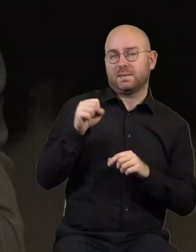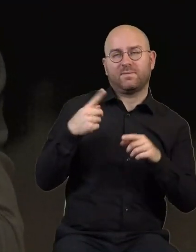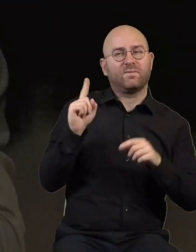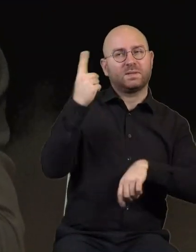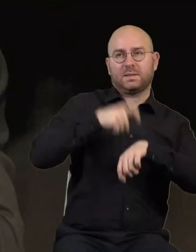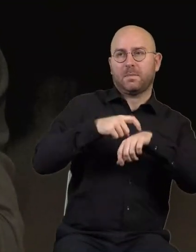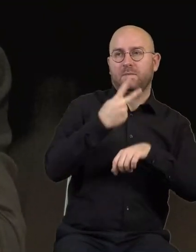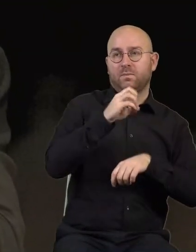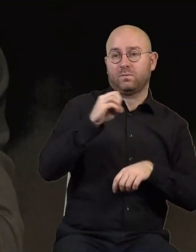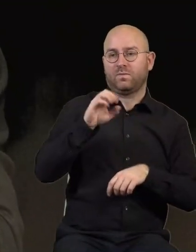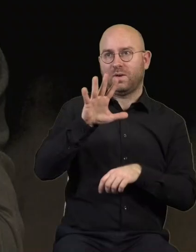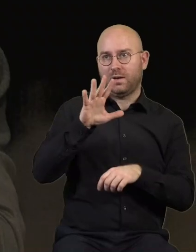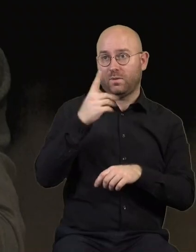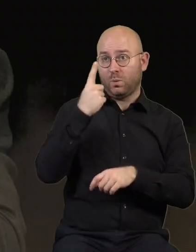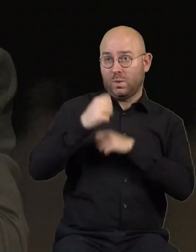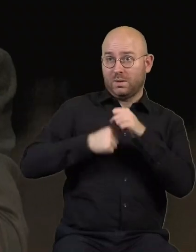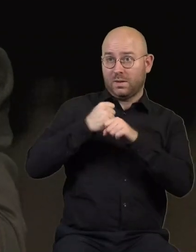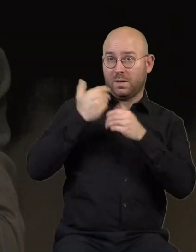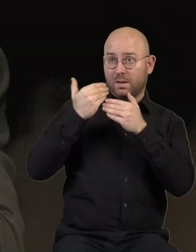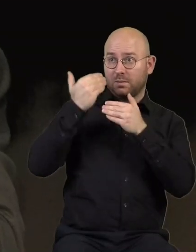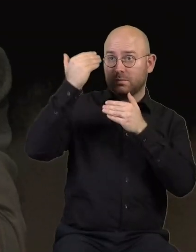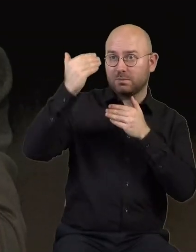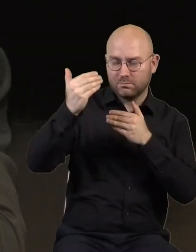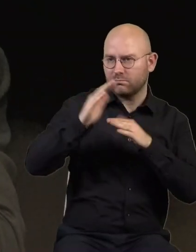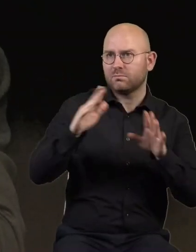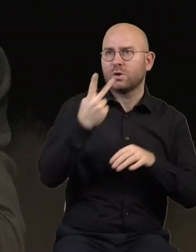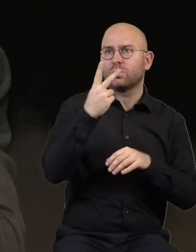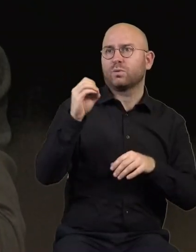amazing how the time has flown. We've had a great relationship here in